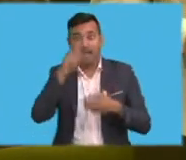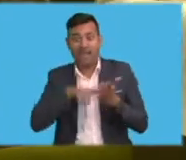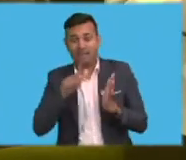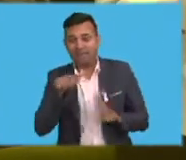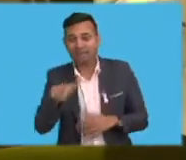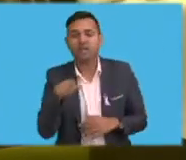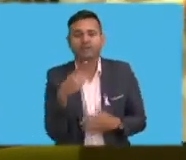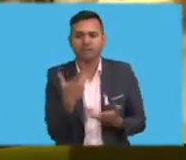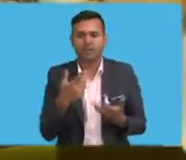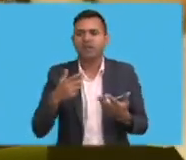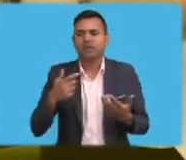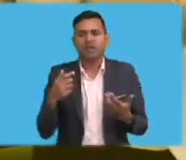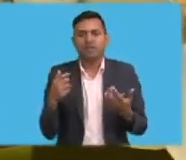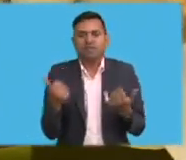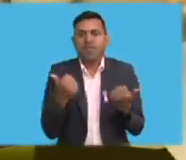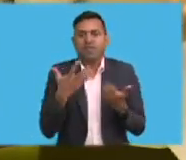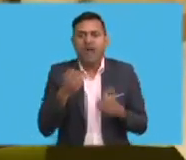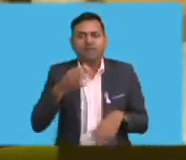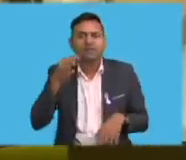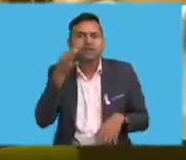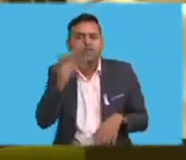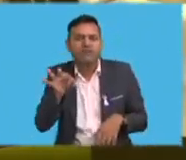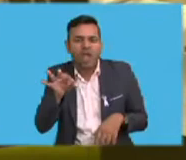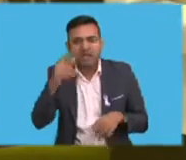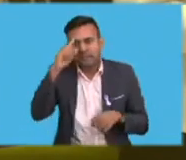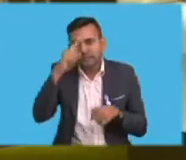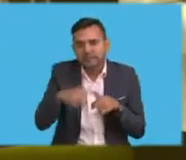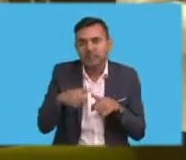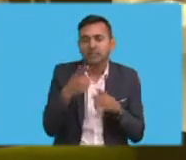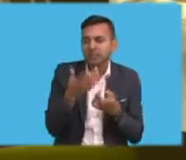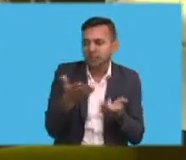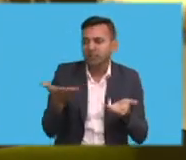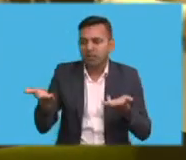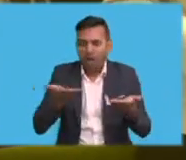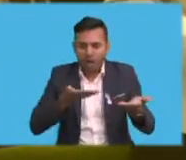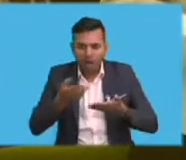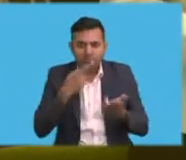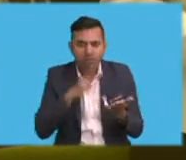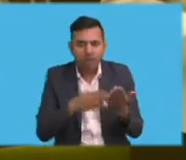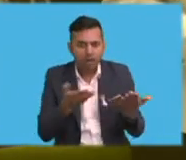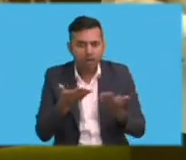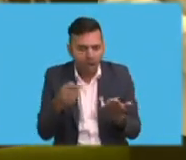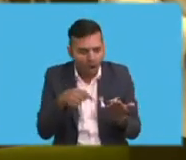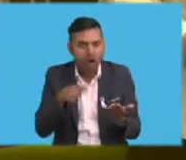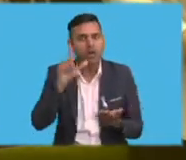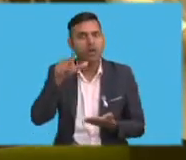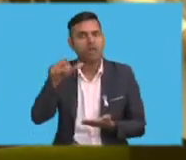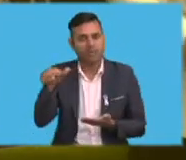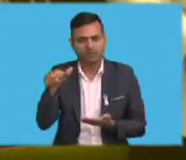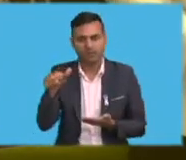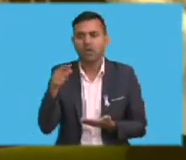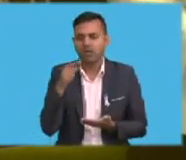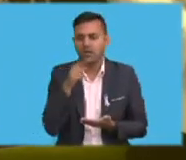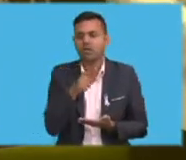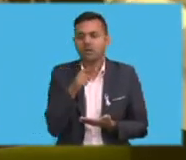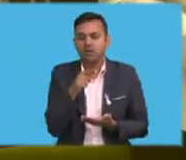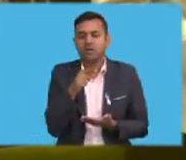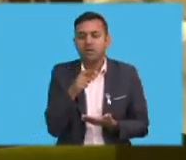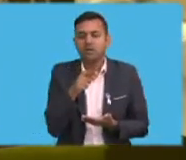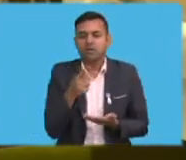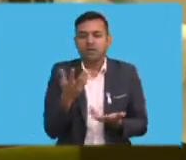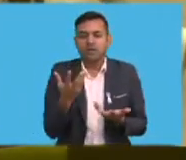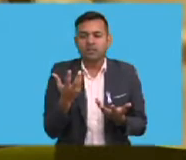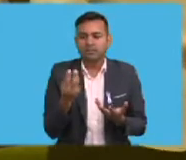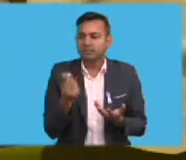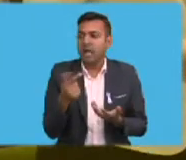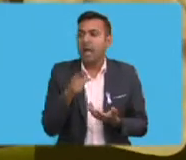outside, I actually got photos sent to me from people in Lambasa saying that there's certain bus company garages that need to clean their garages